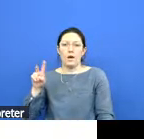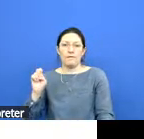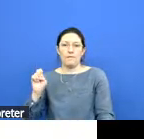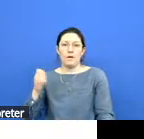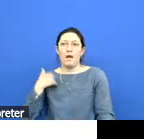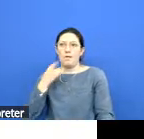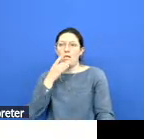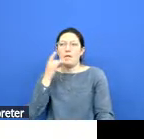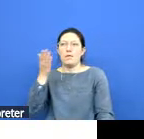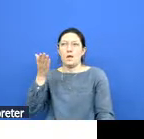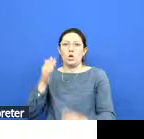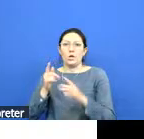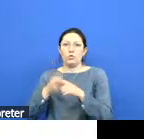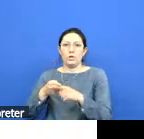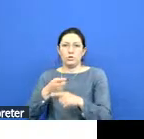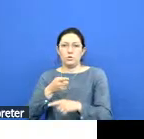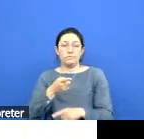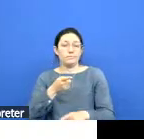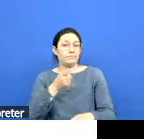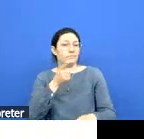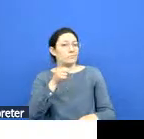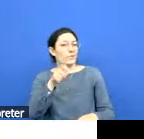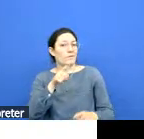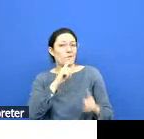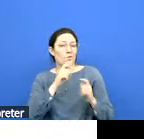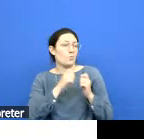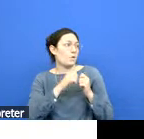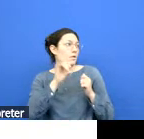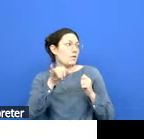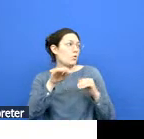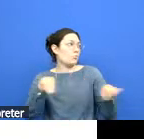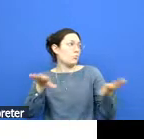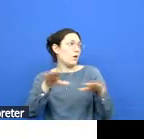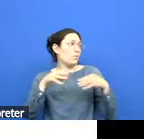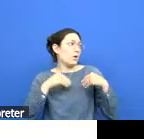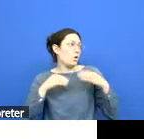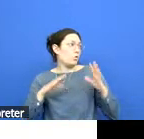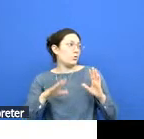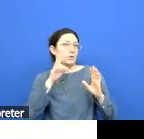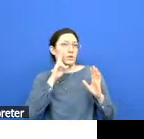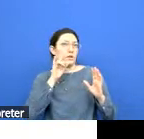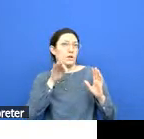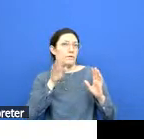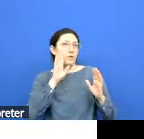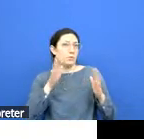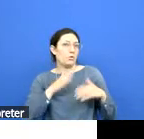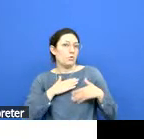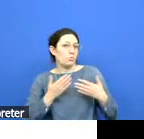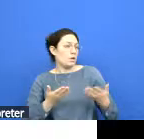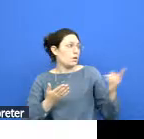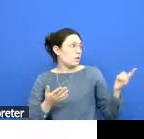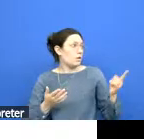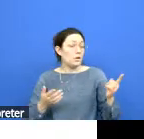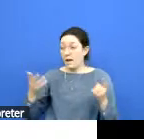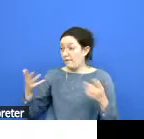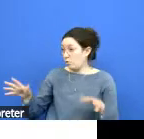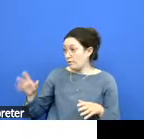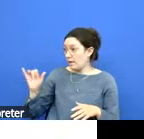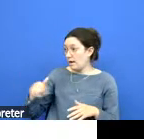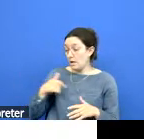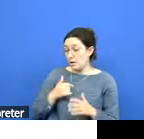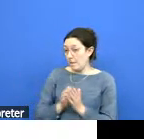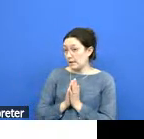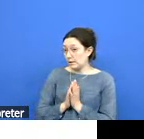light to So control it. you would have to talk to the property owners there to get them to agree. And that's why to I'm give asking up if that. that's been, No, because